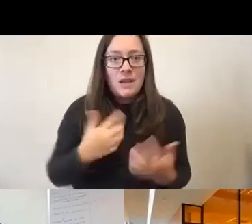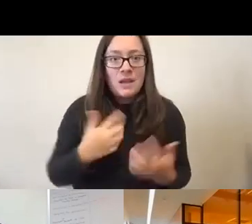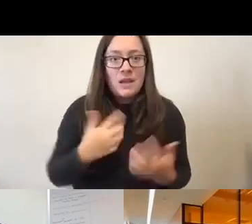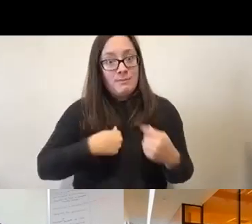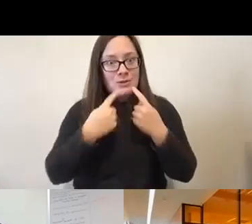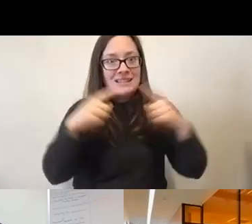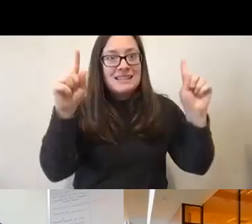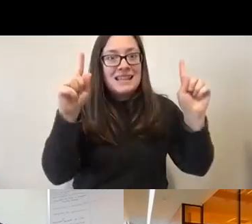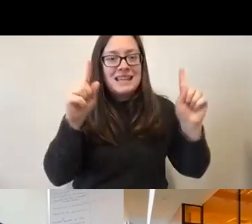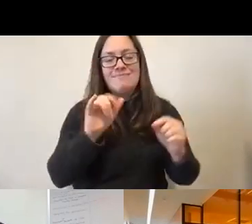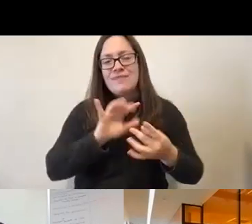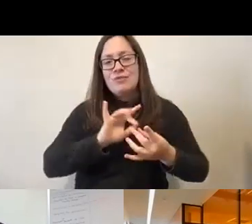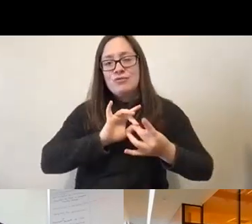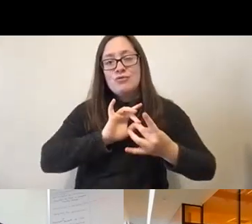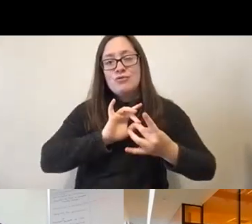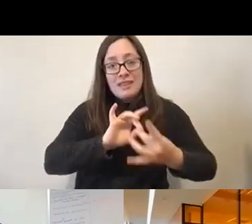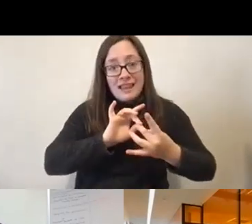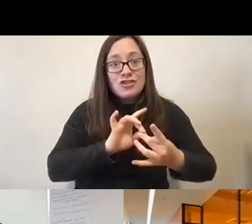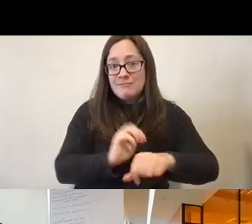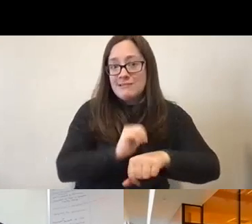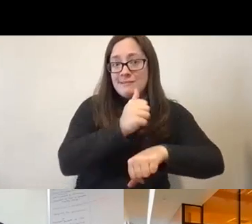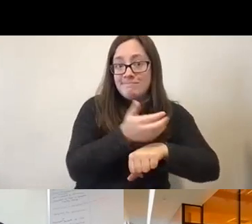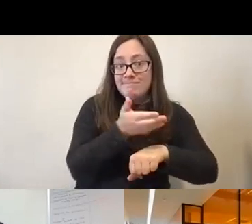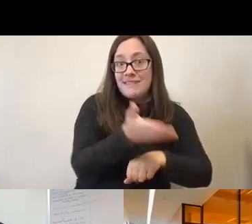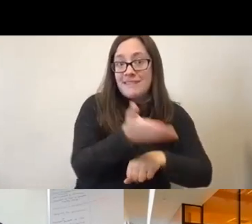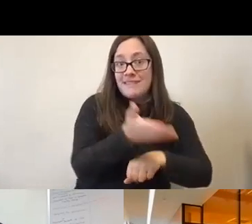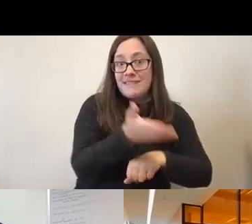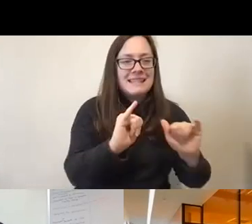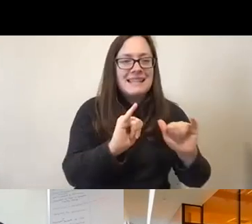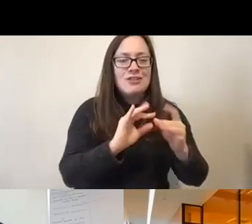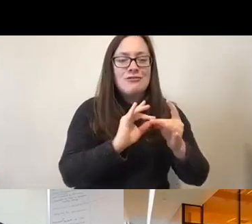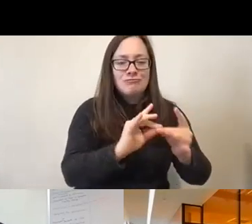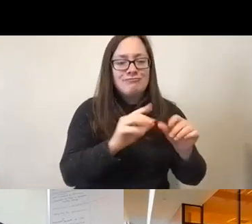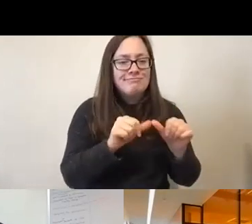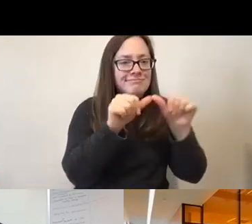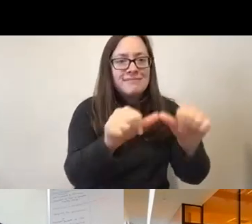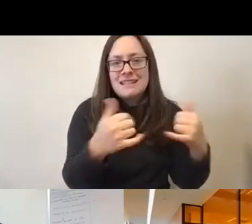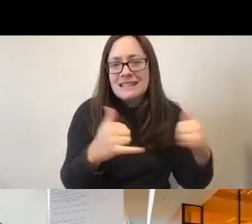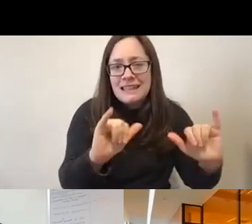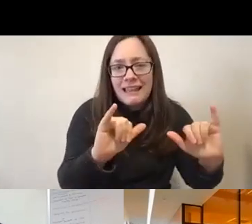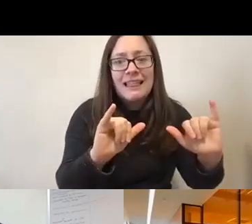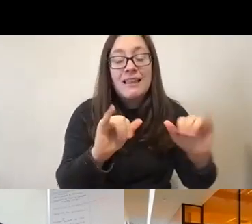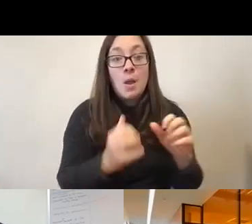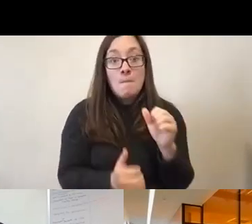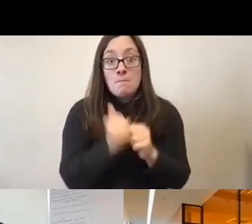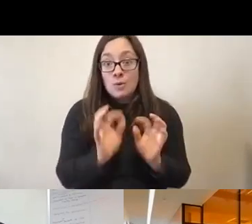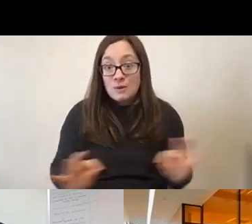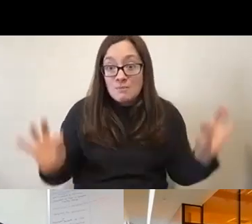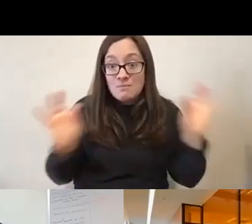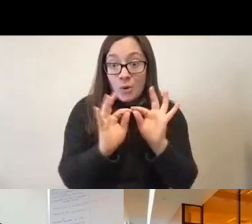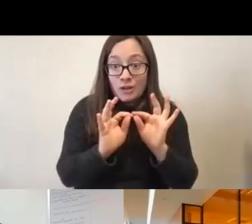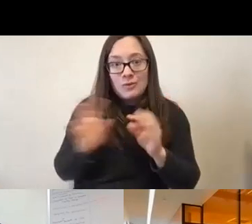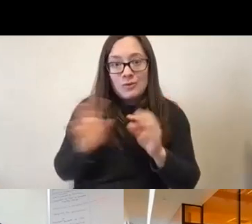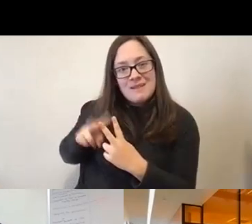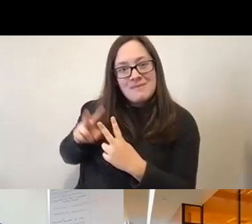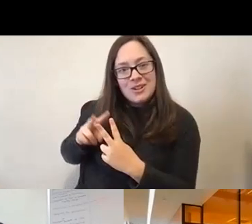Some of those relationships that I found there are still existing in my life today, and the most meaningful one being the one I made with my partner,